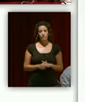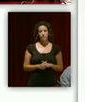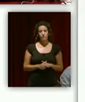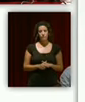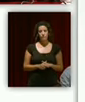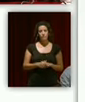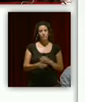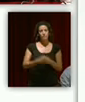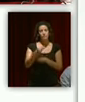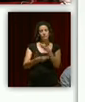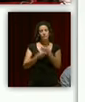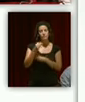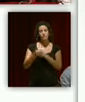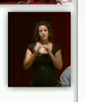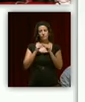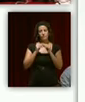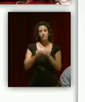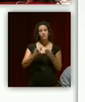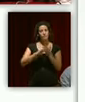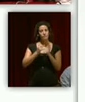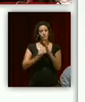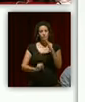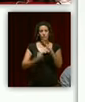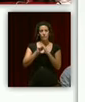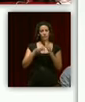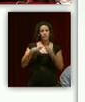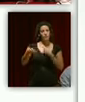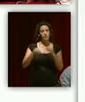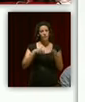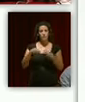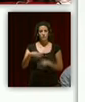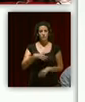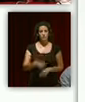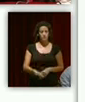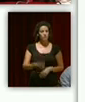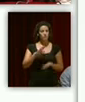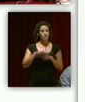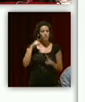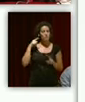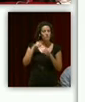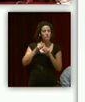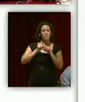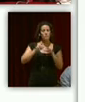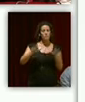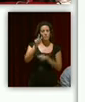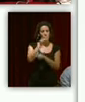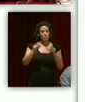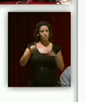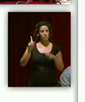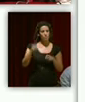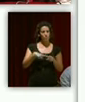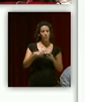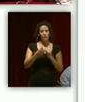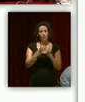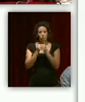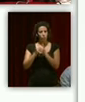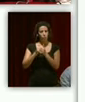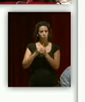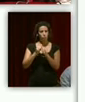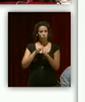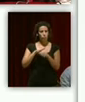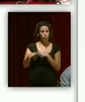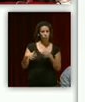For the sake of finishing the presentation, I'll say that what we've done is to simplify a system as much as possible so it can reach everyone,